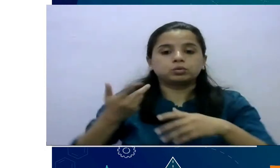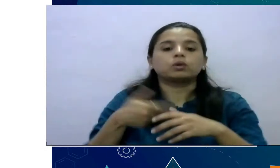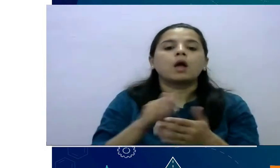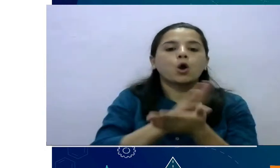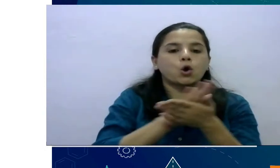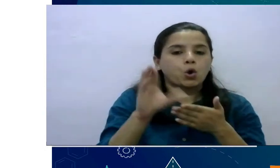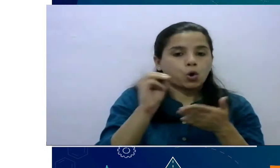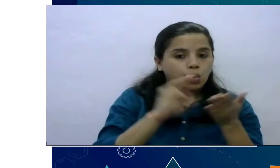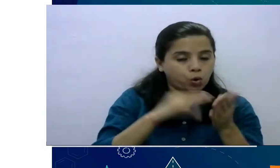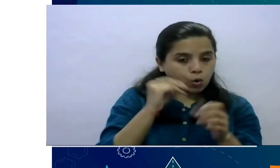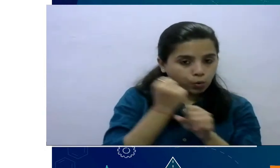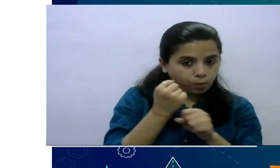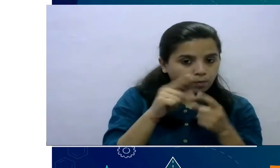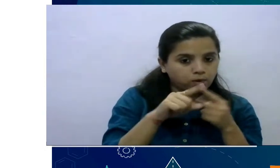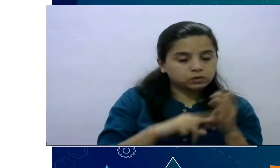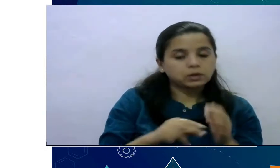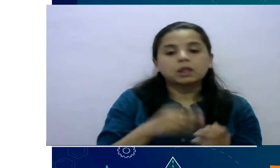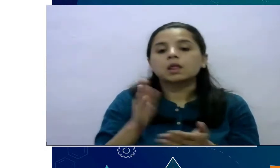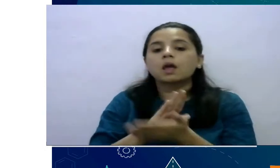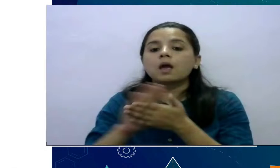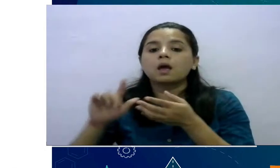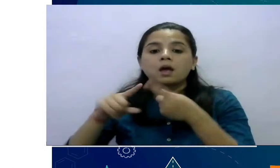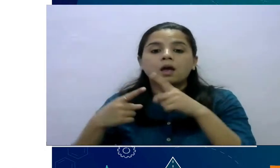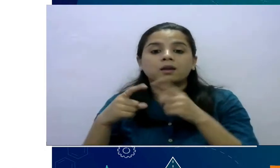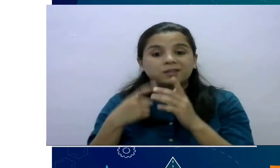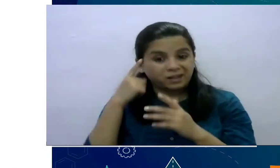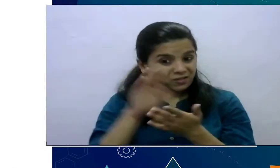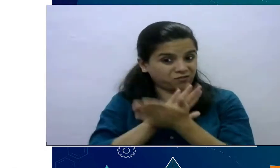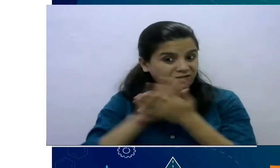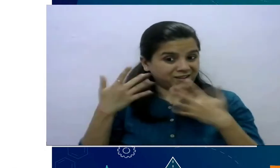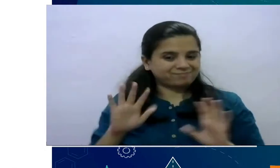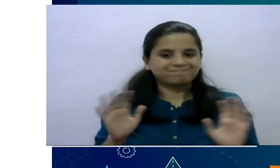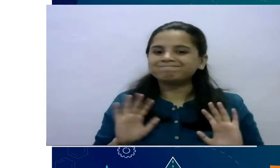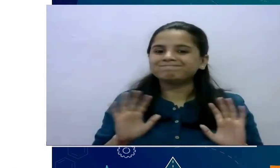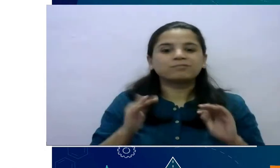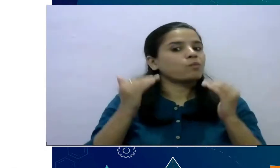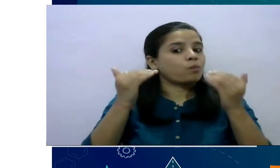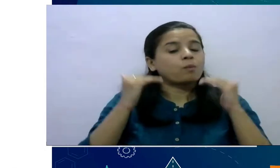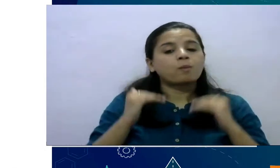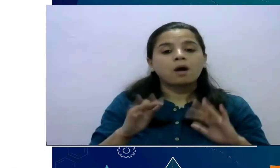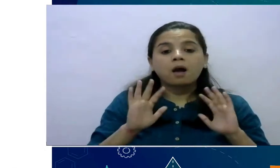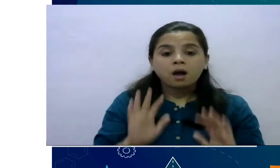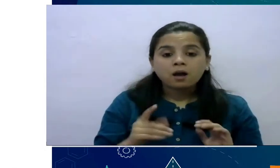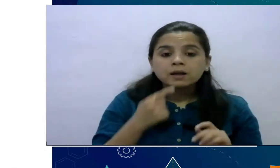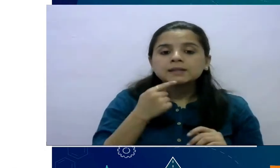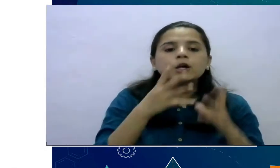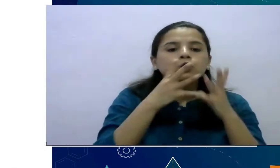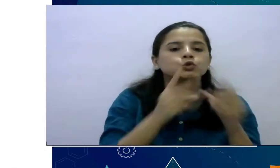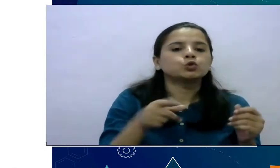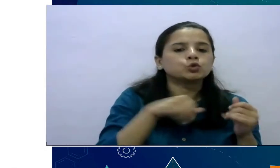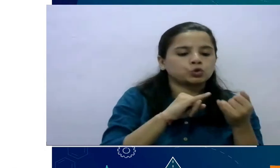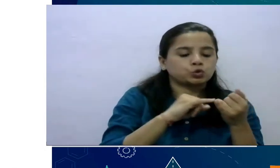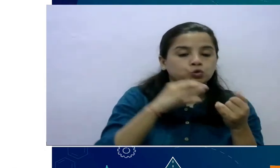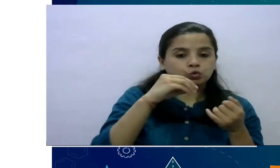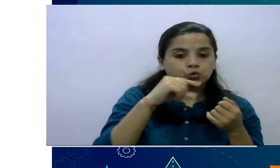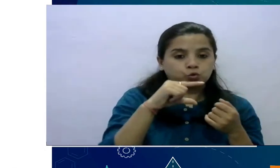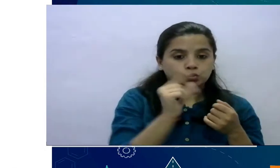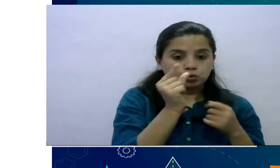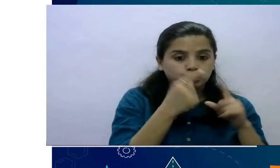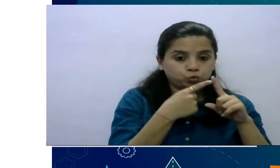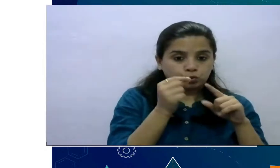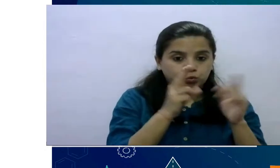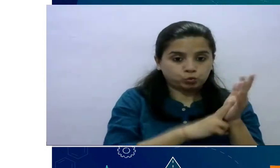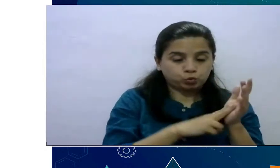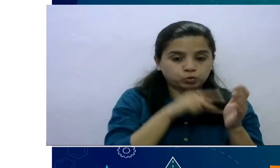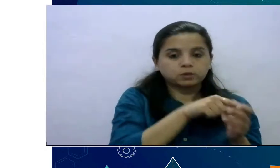and heterogeneous, but that is not the end. Homogeneous solution is an example of homogeneous mixture.